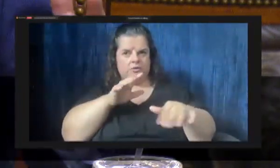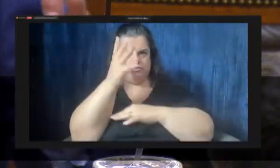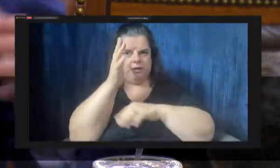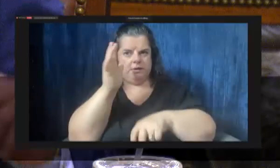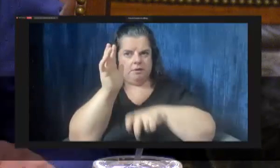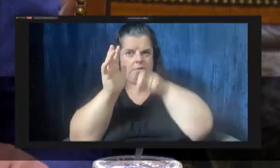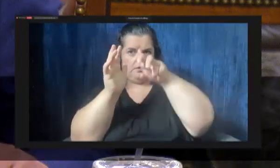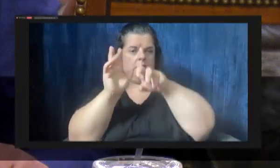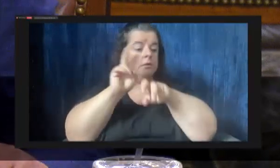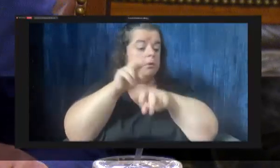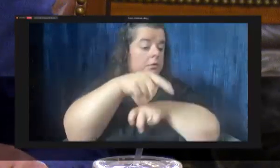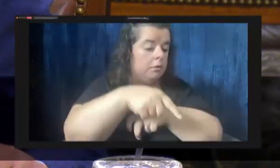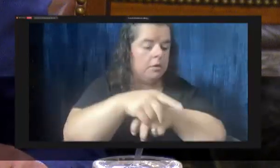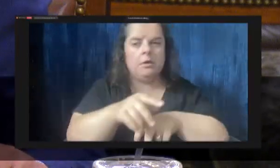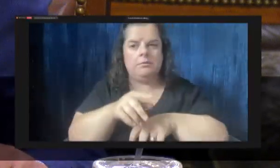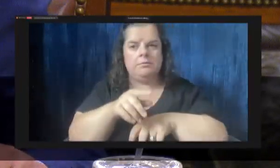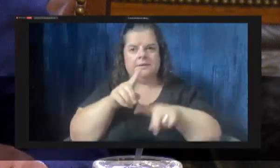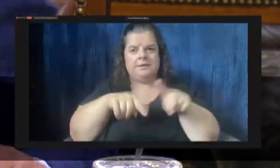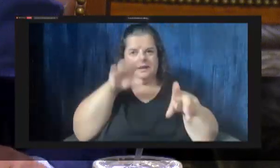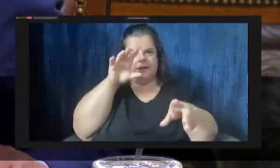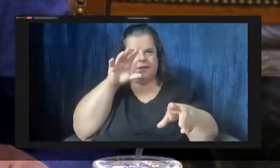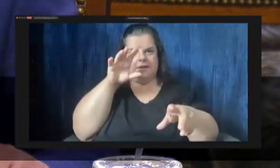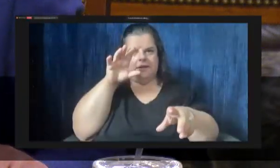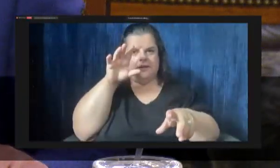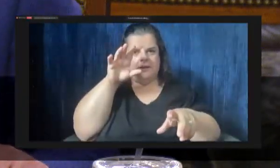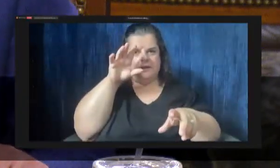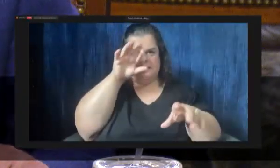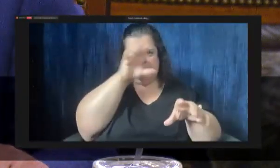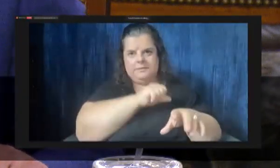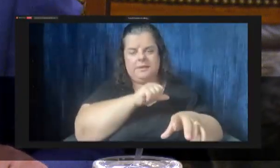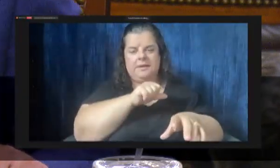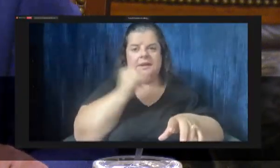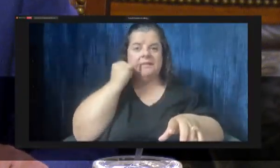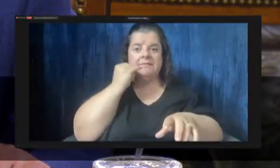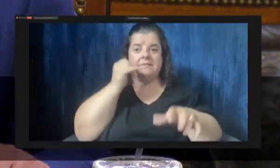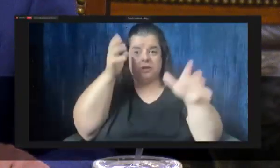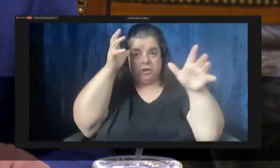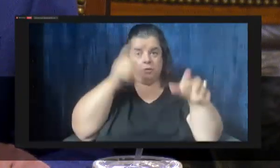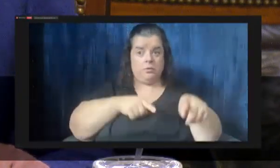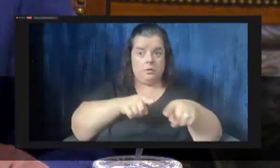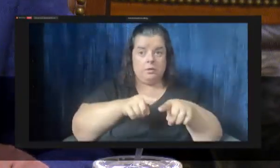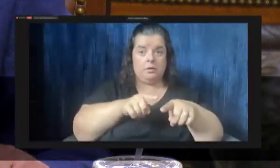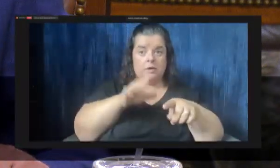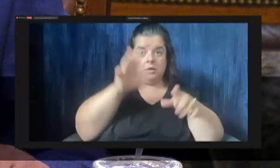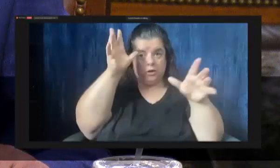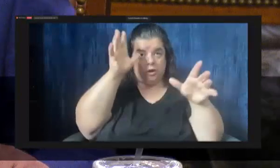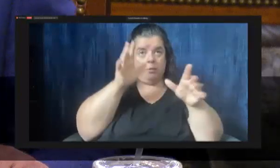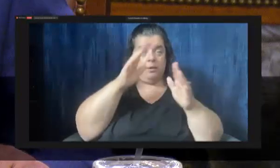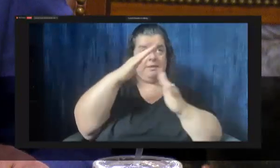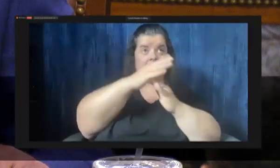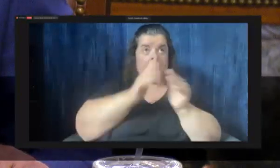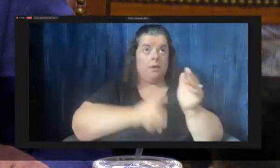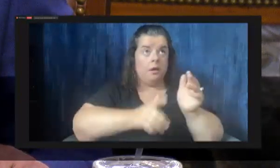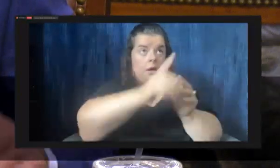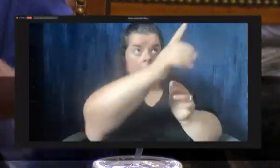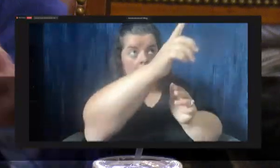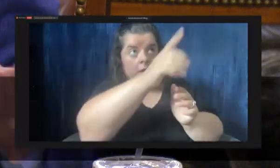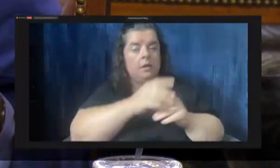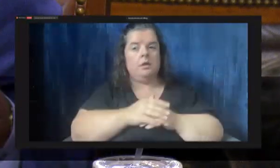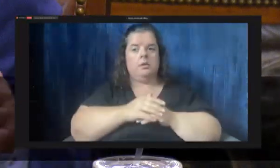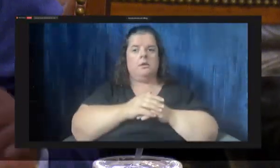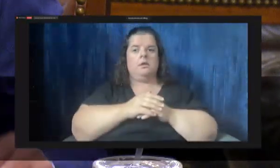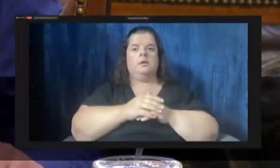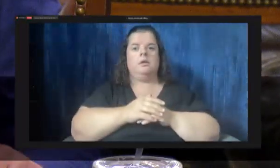some doe walks out in front of them and they're at the bottom of the hill and the doe's at the top, you know, it's going to go up. So they're